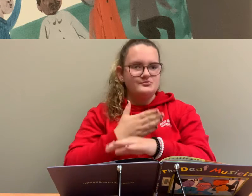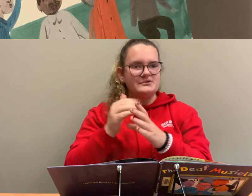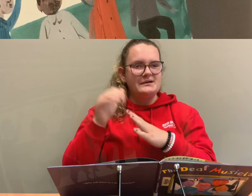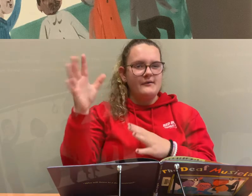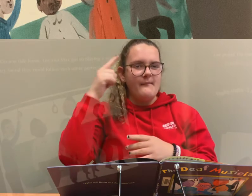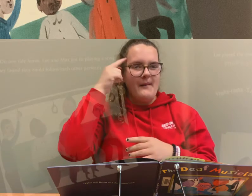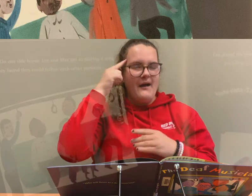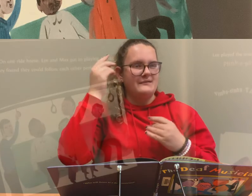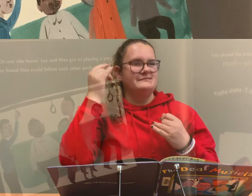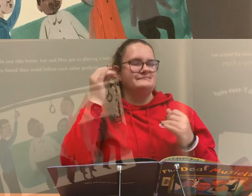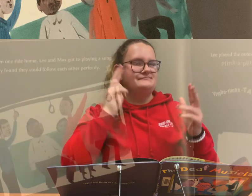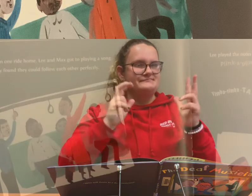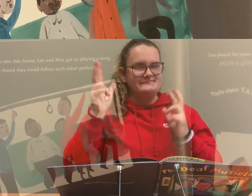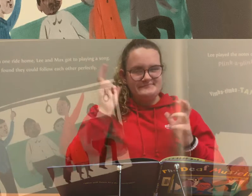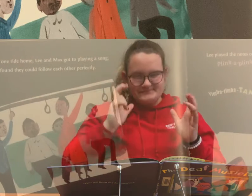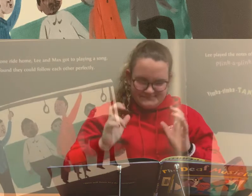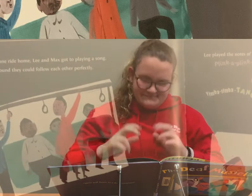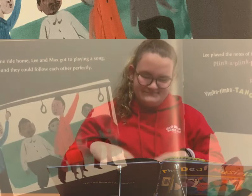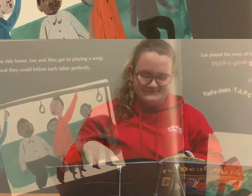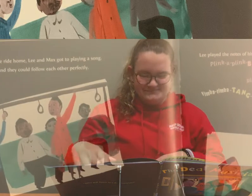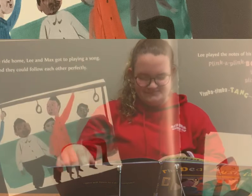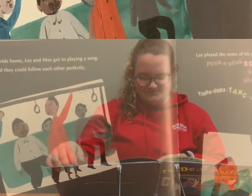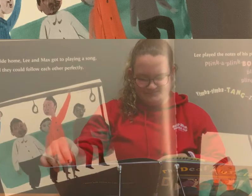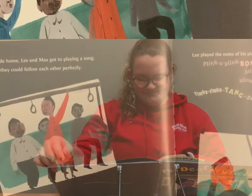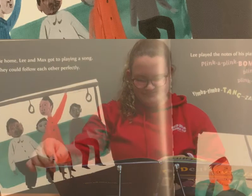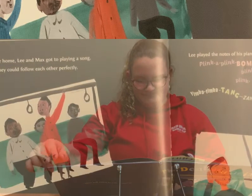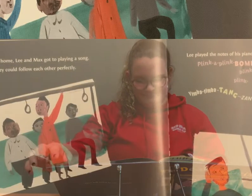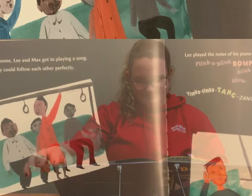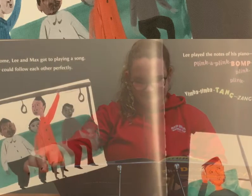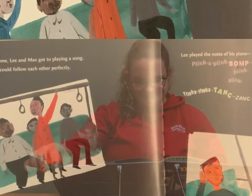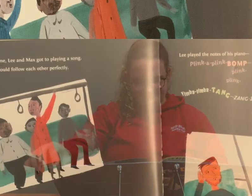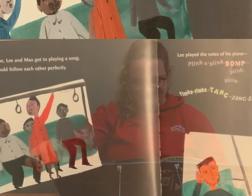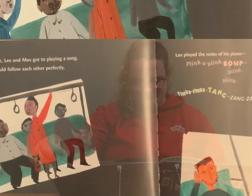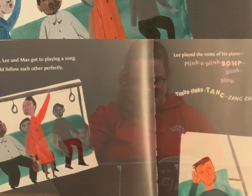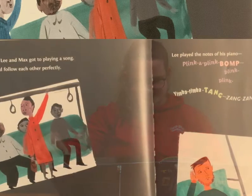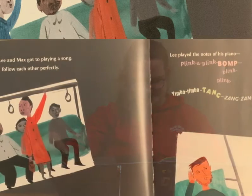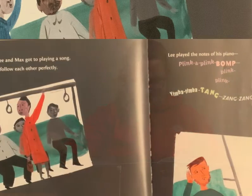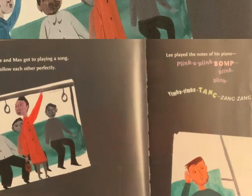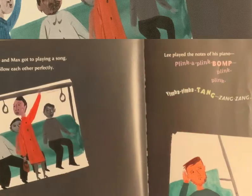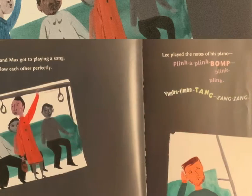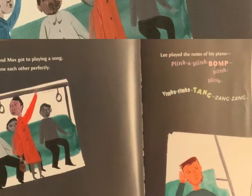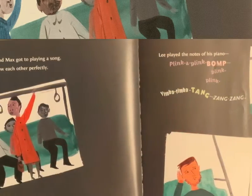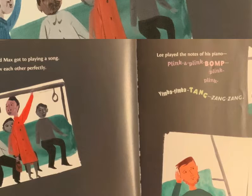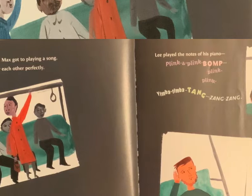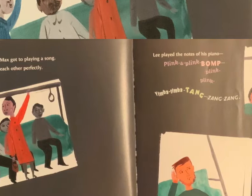Every musician could hear their music in their minds.